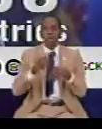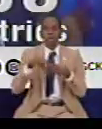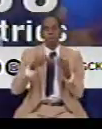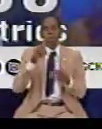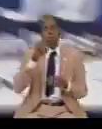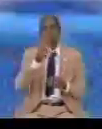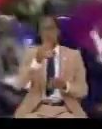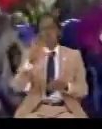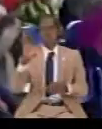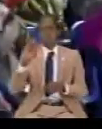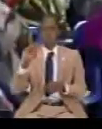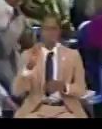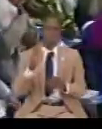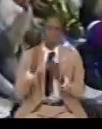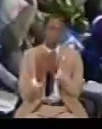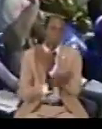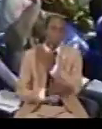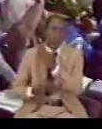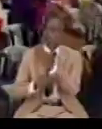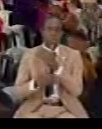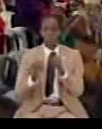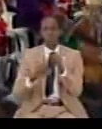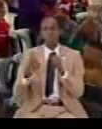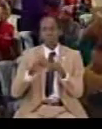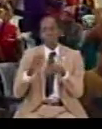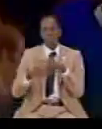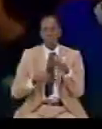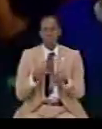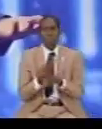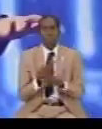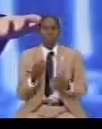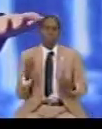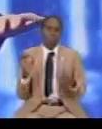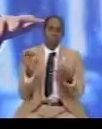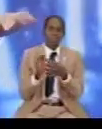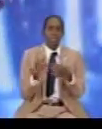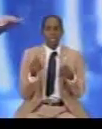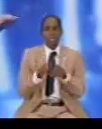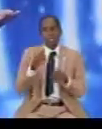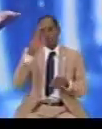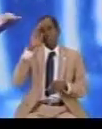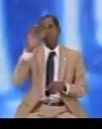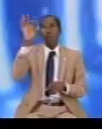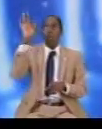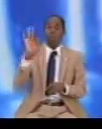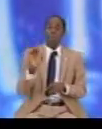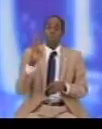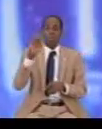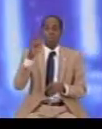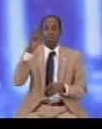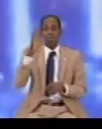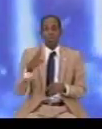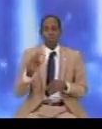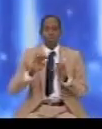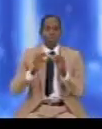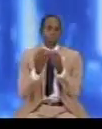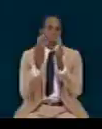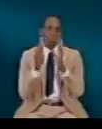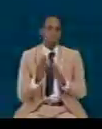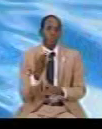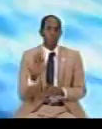of the world. Join the teeming GCK audience as the man appointed by God, the convener of